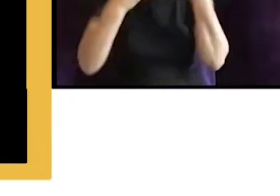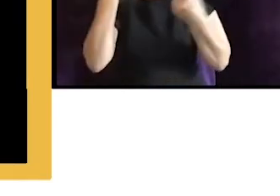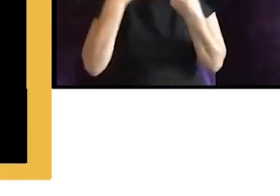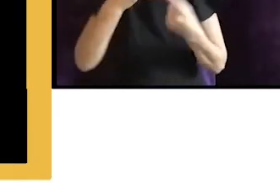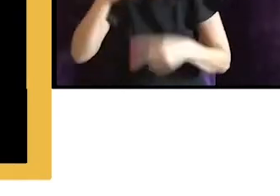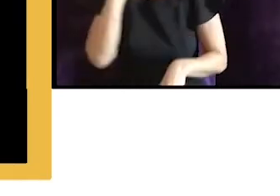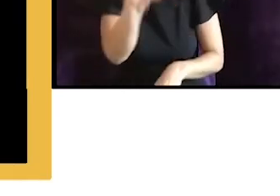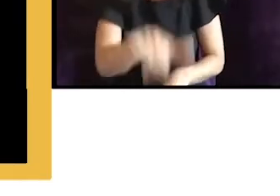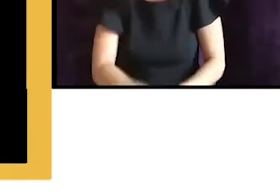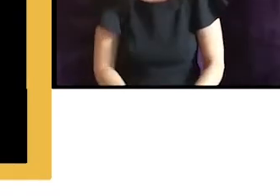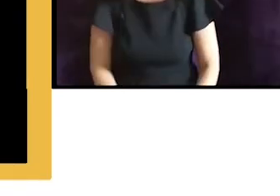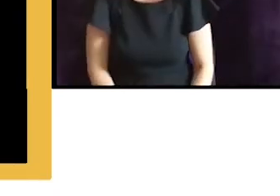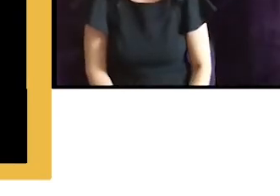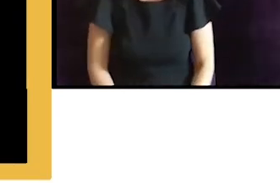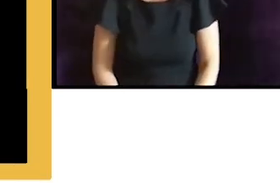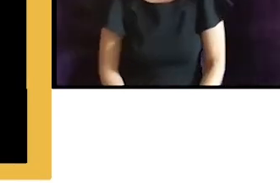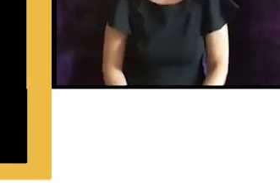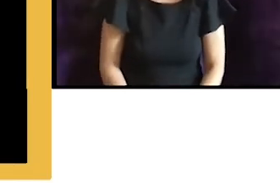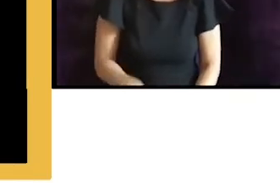about that.